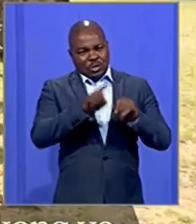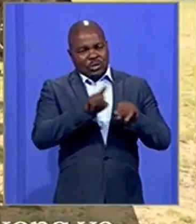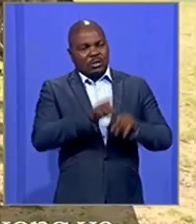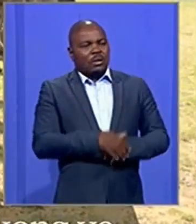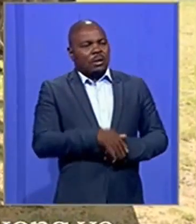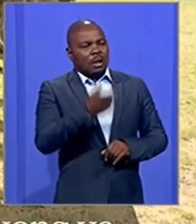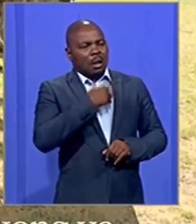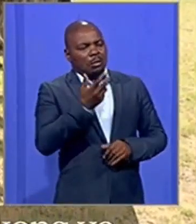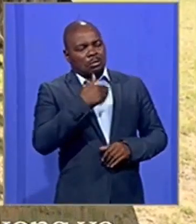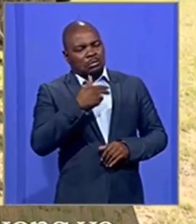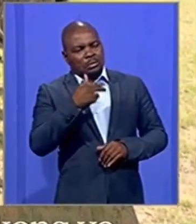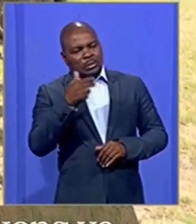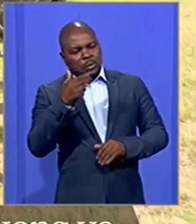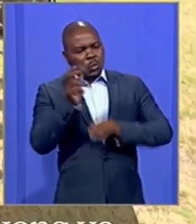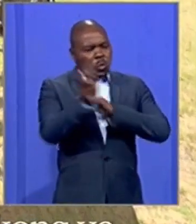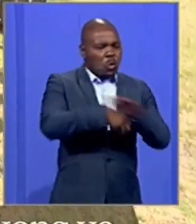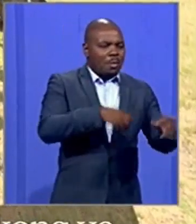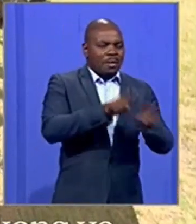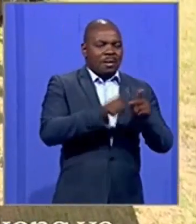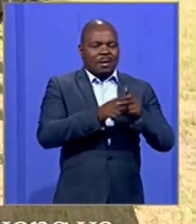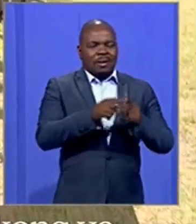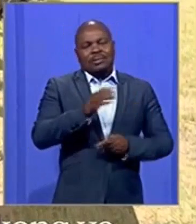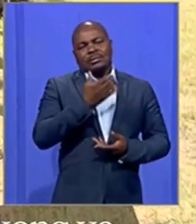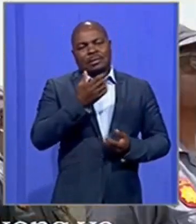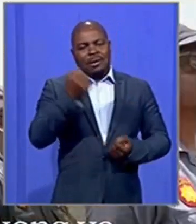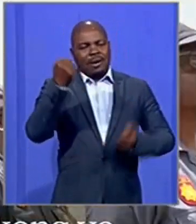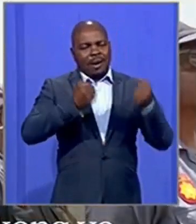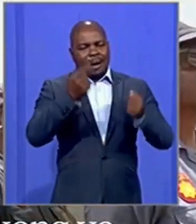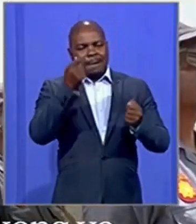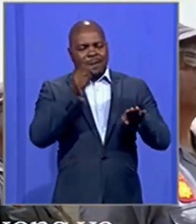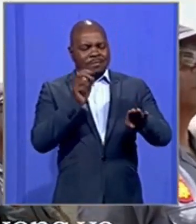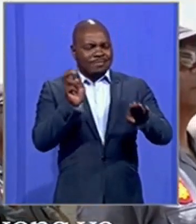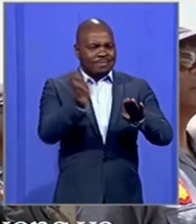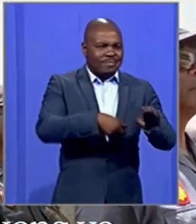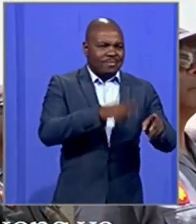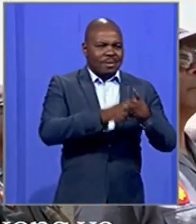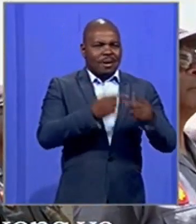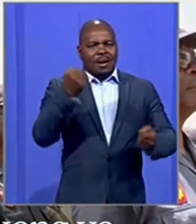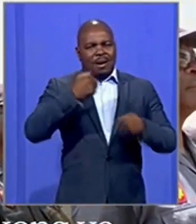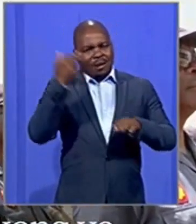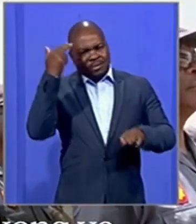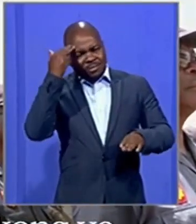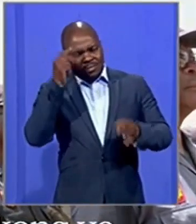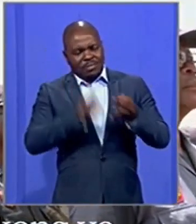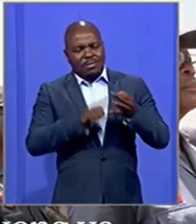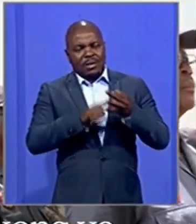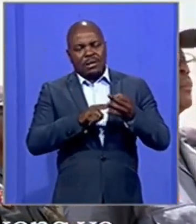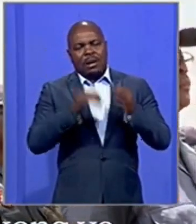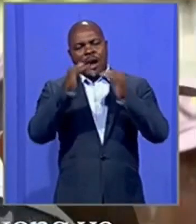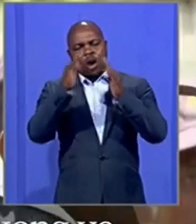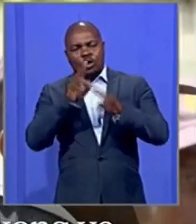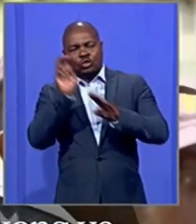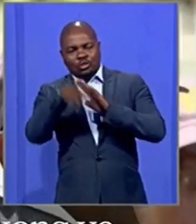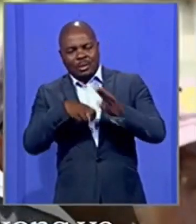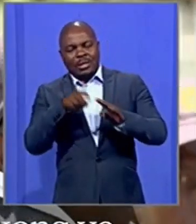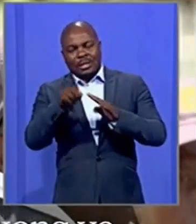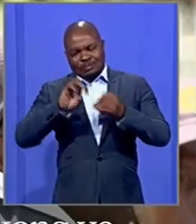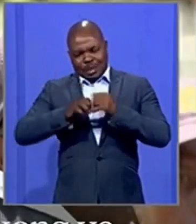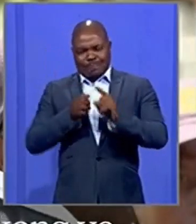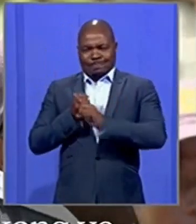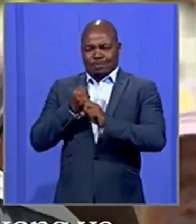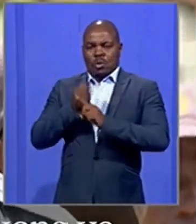aggravated robberies such as cash in transit heist, carjacking and robberies at residential premises, as